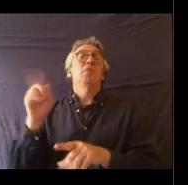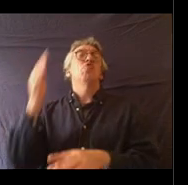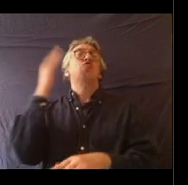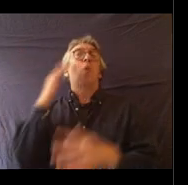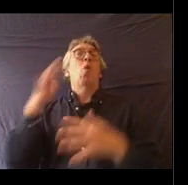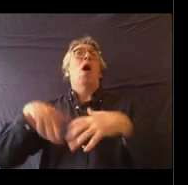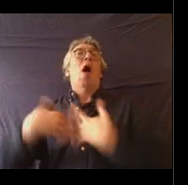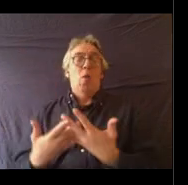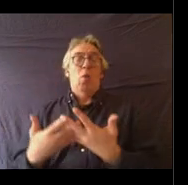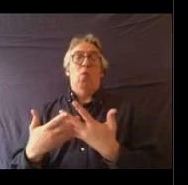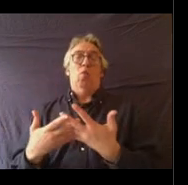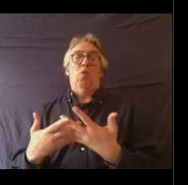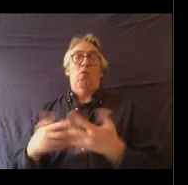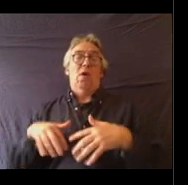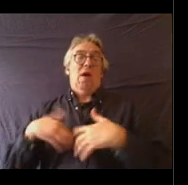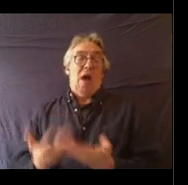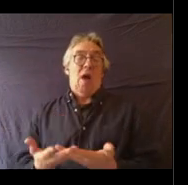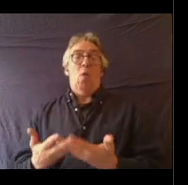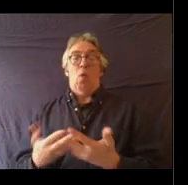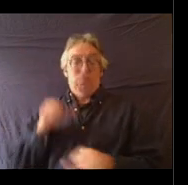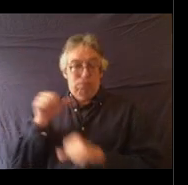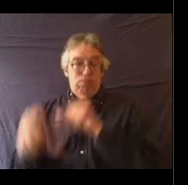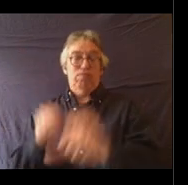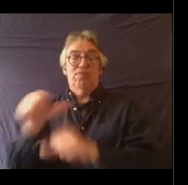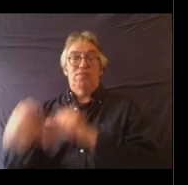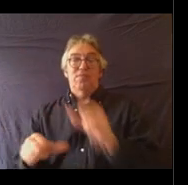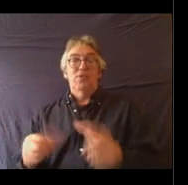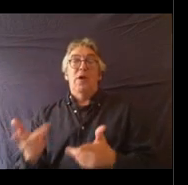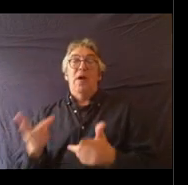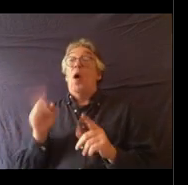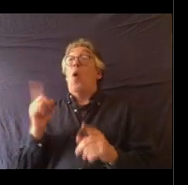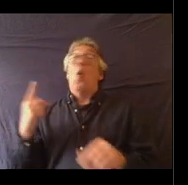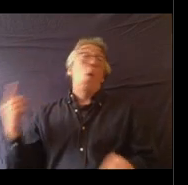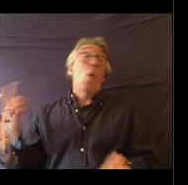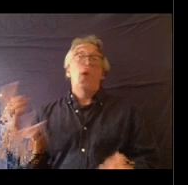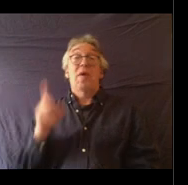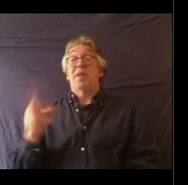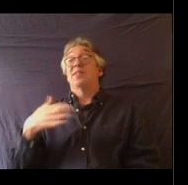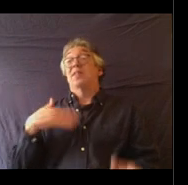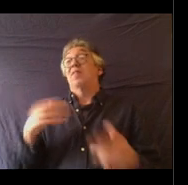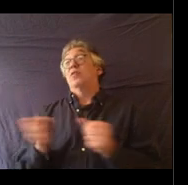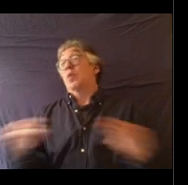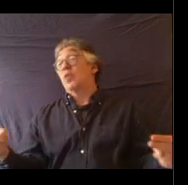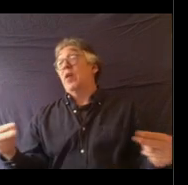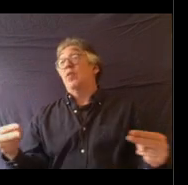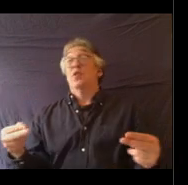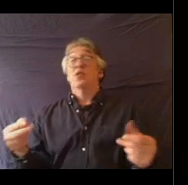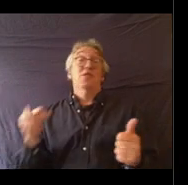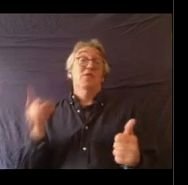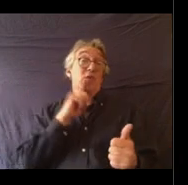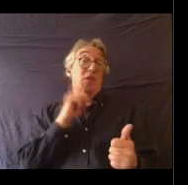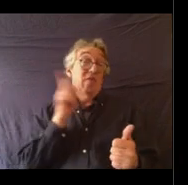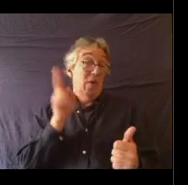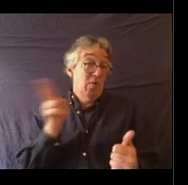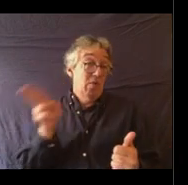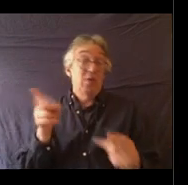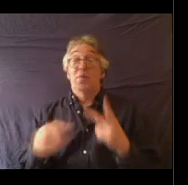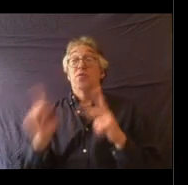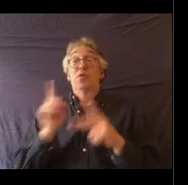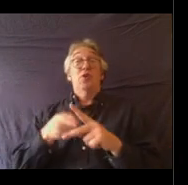broadcast emergency information, it must always include subtitles for the deaf and hard of hearing and sign